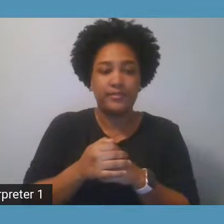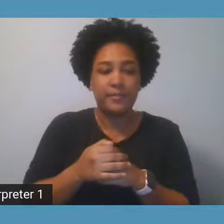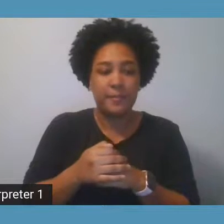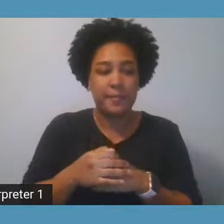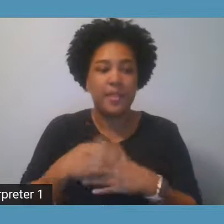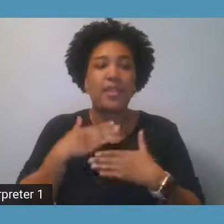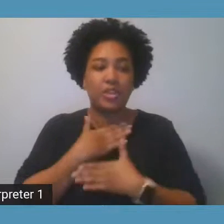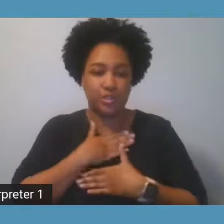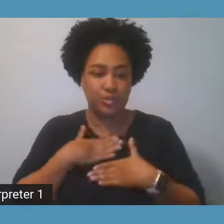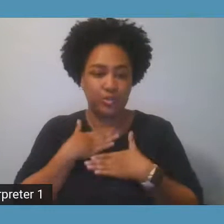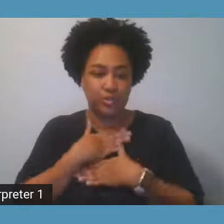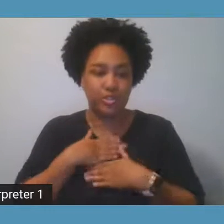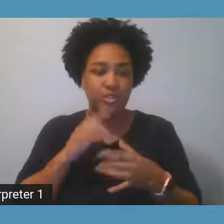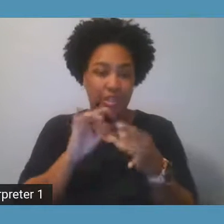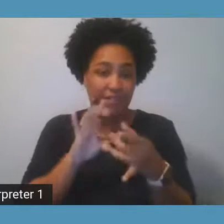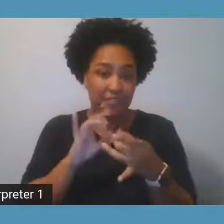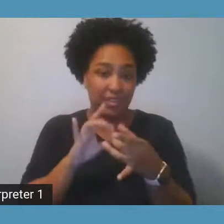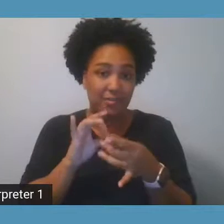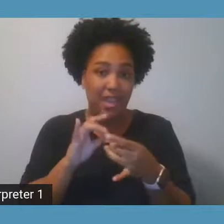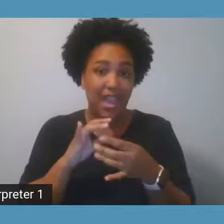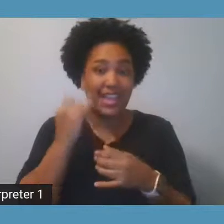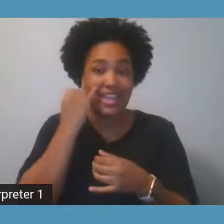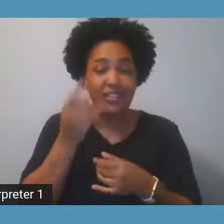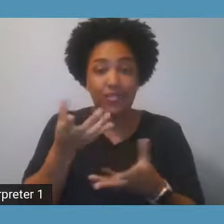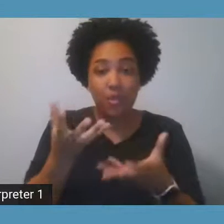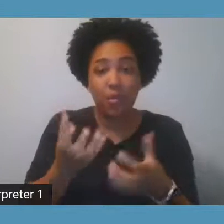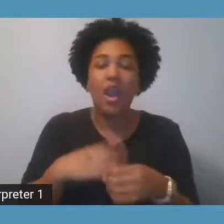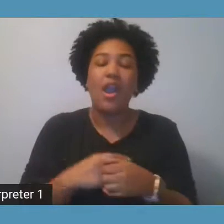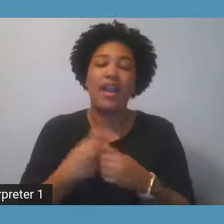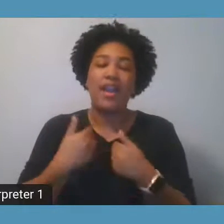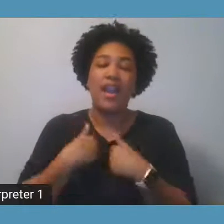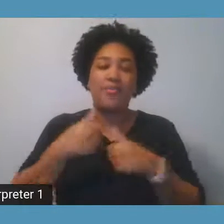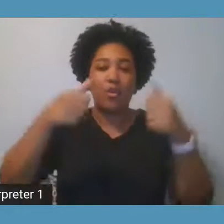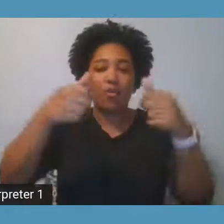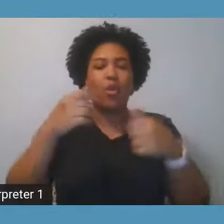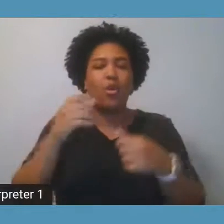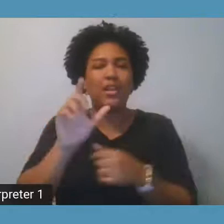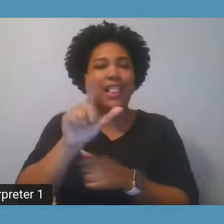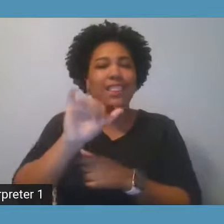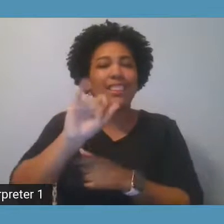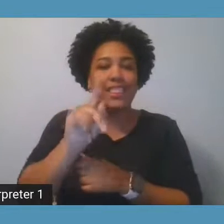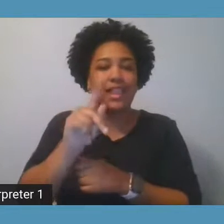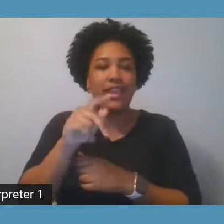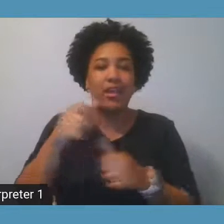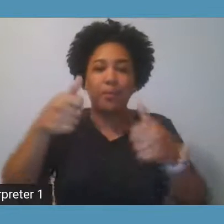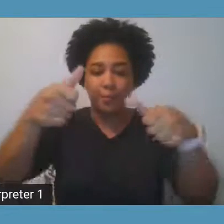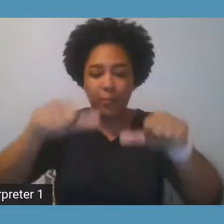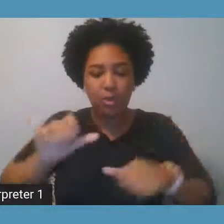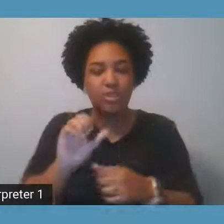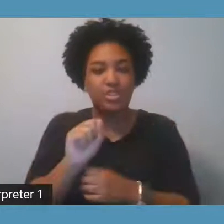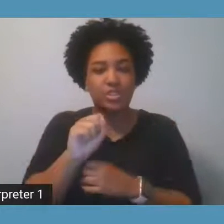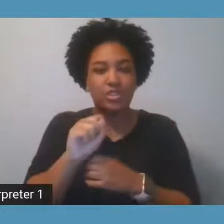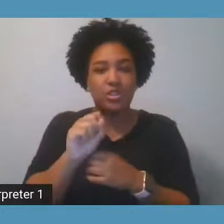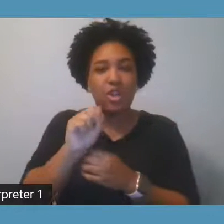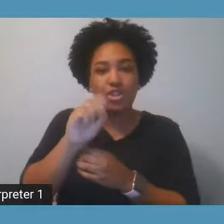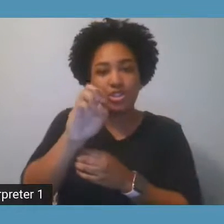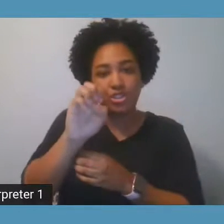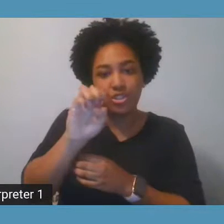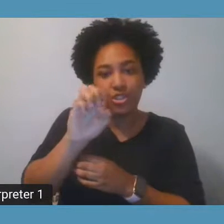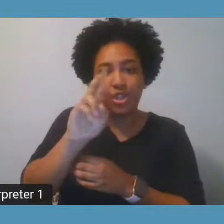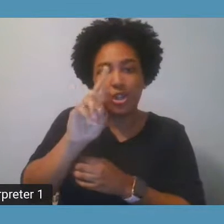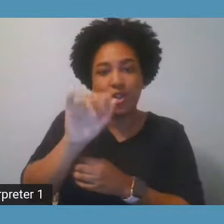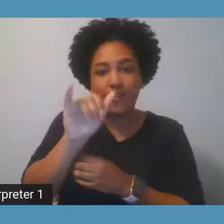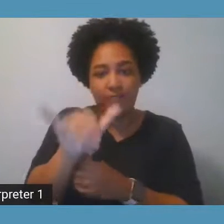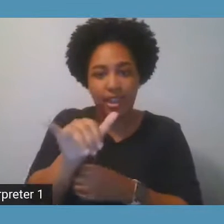program, you will be sent a link to a satisfaction survey. Sharing your experience through this survey will only take a few minutes and will greatly improve